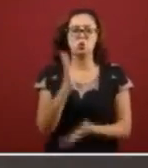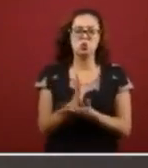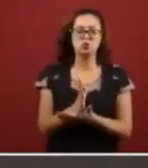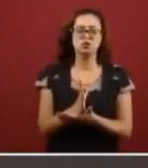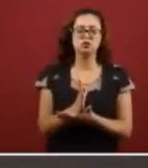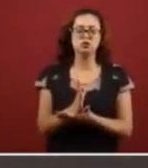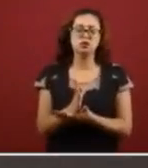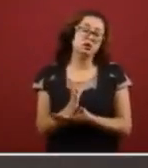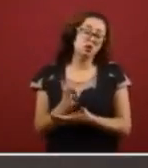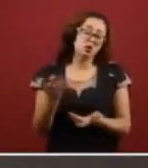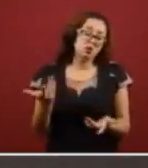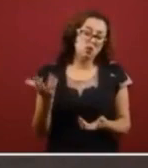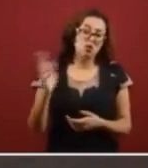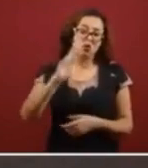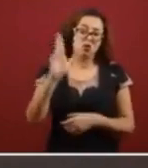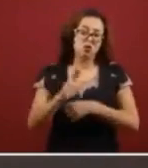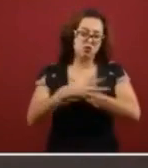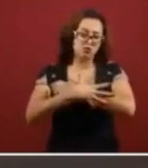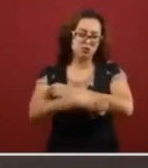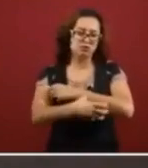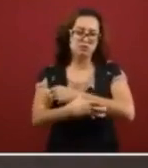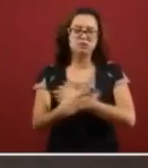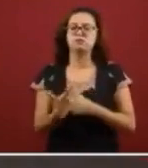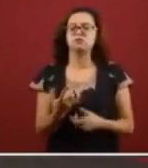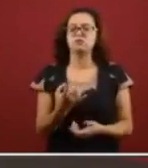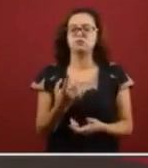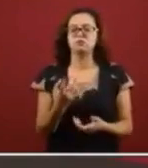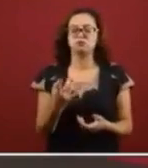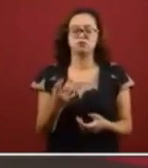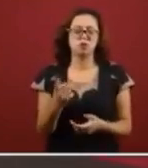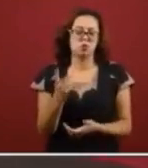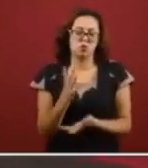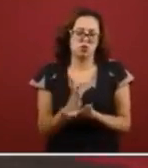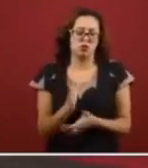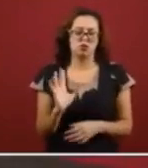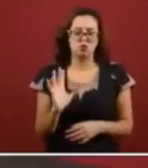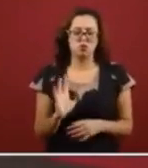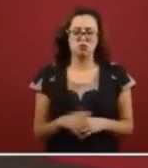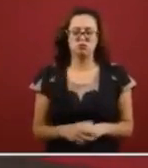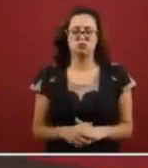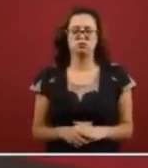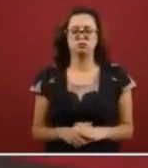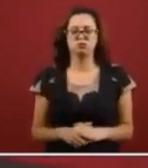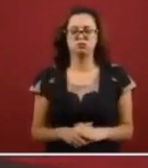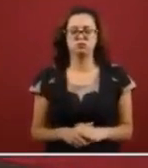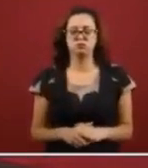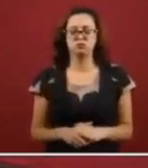they only have one, like a radiologist, that has one shift.